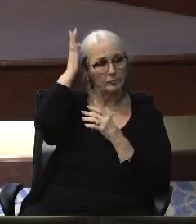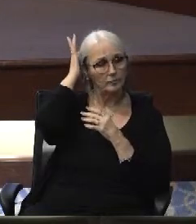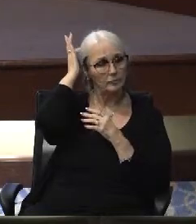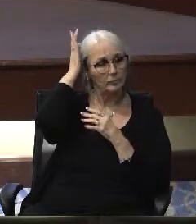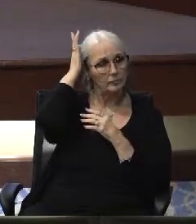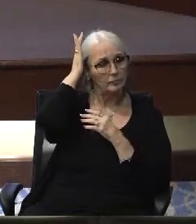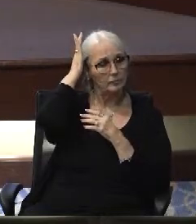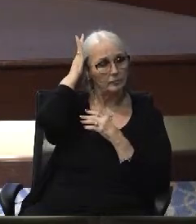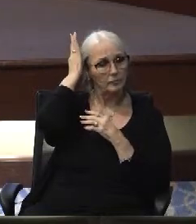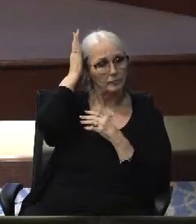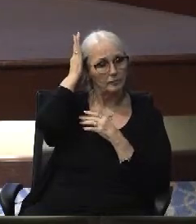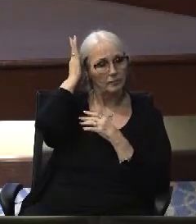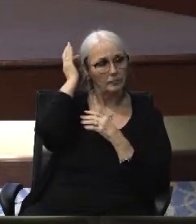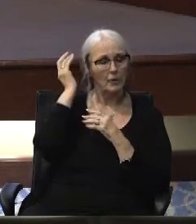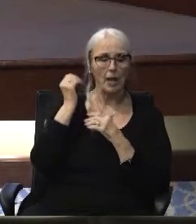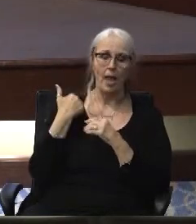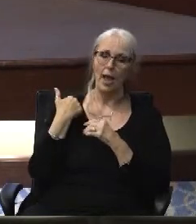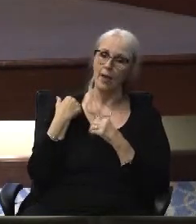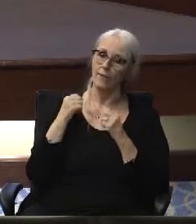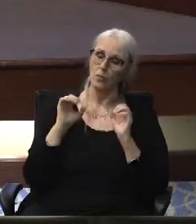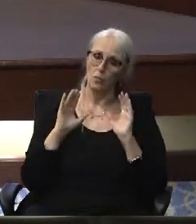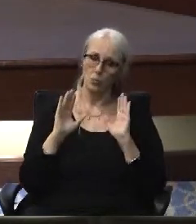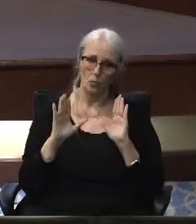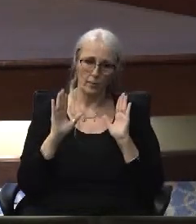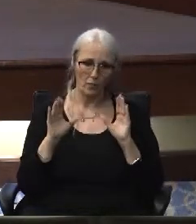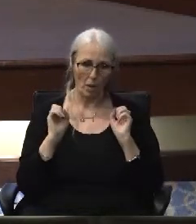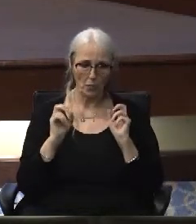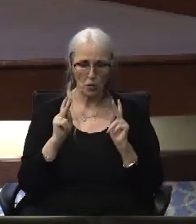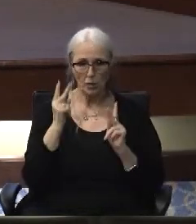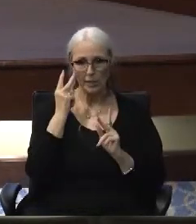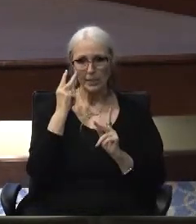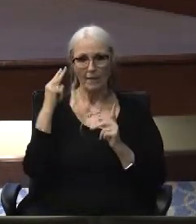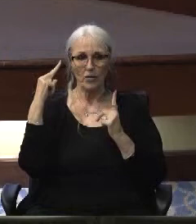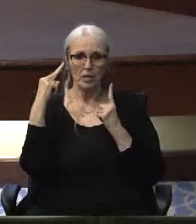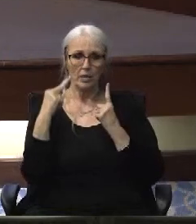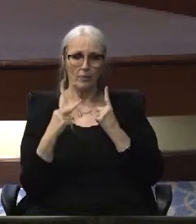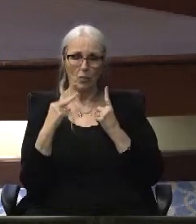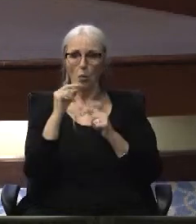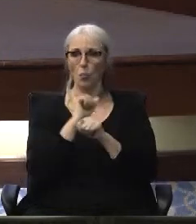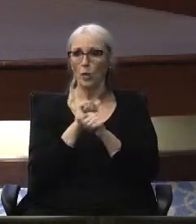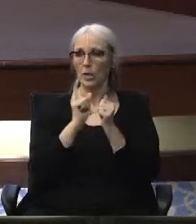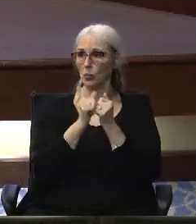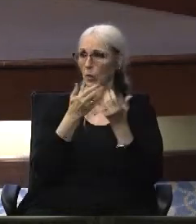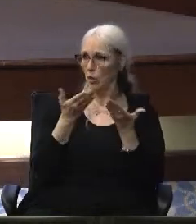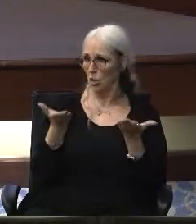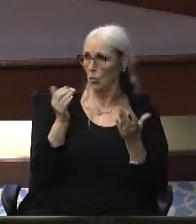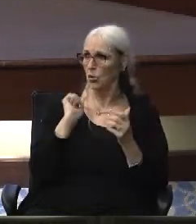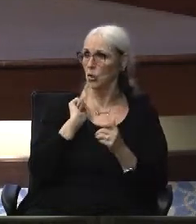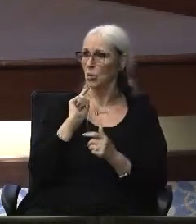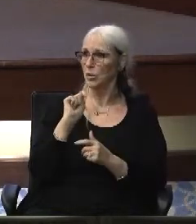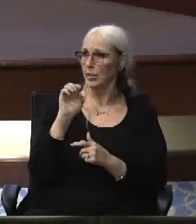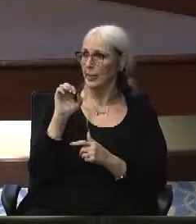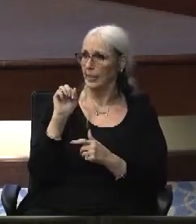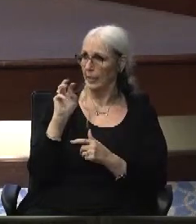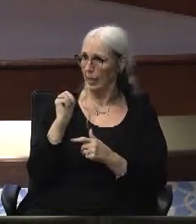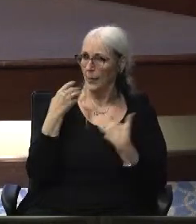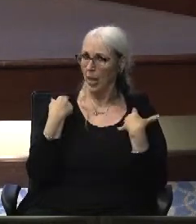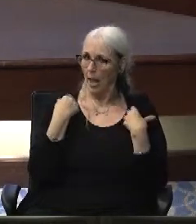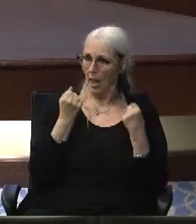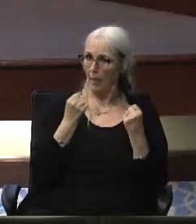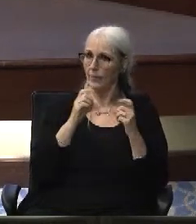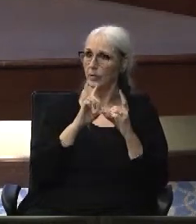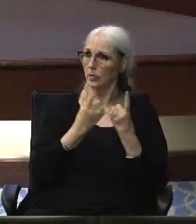I've had the distinct privilege of maybe sitting from a different point of view and working with you, LaShonda, and your team through the health district and